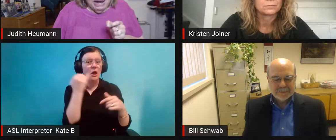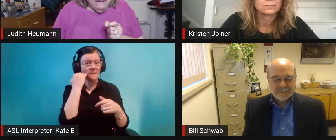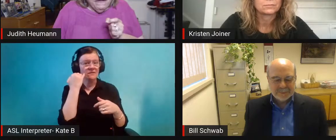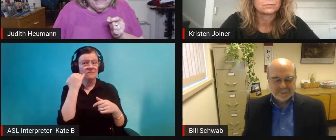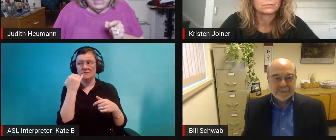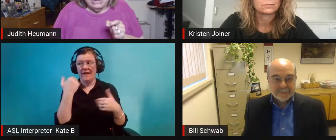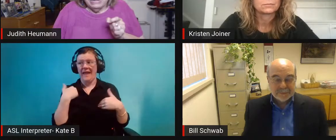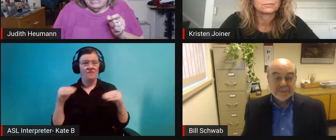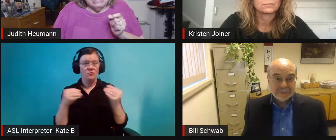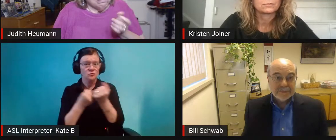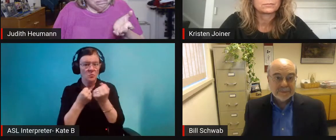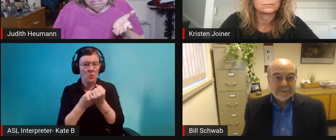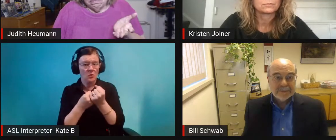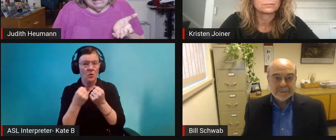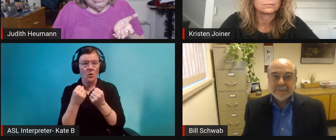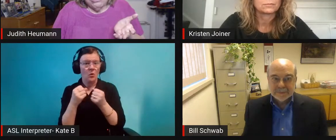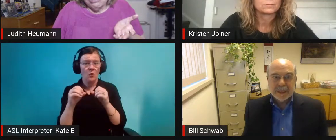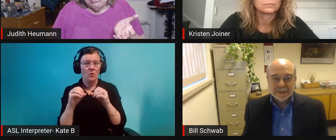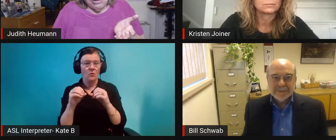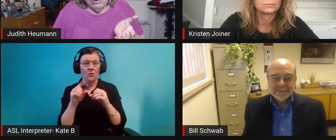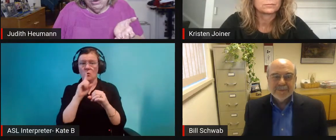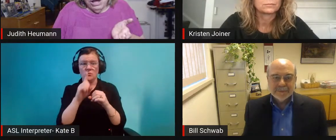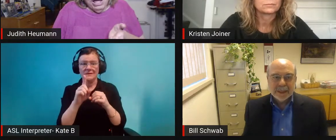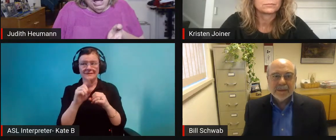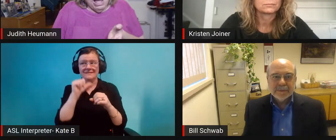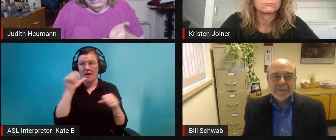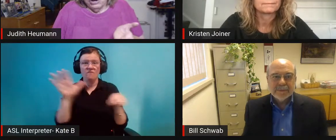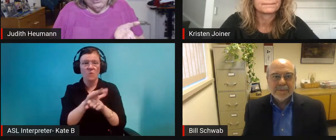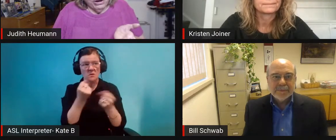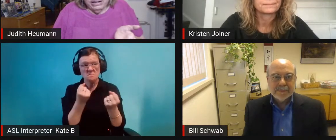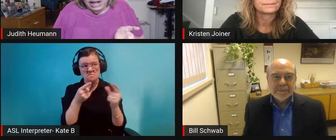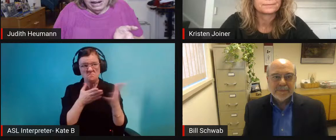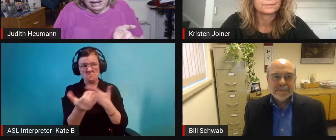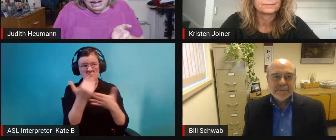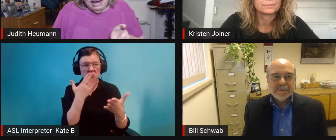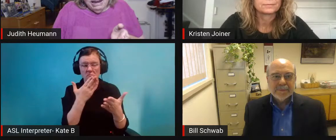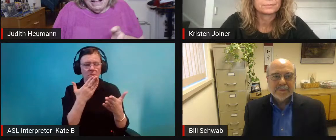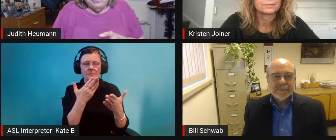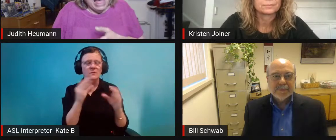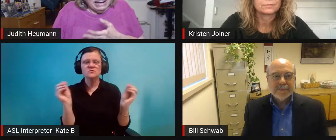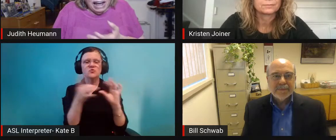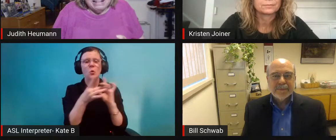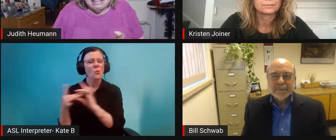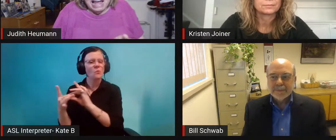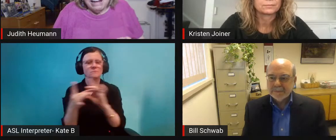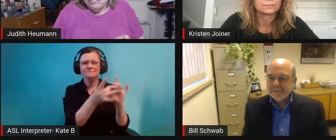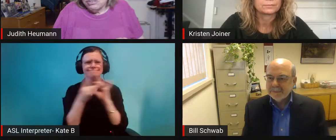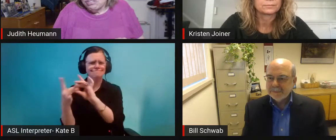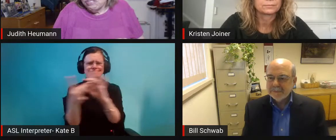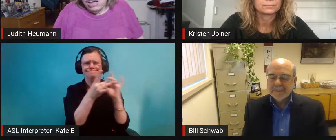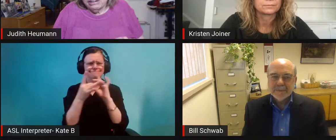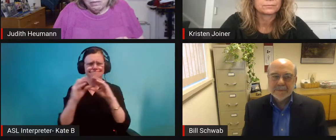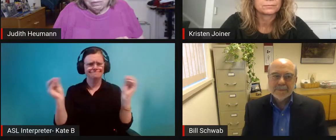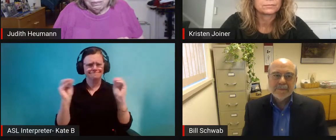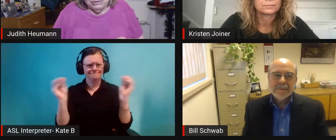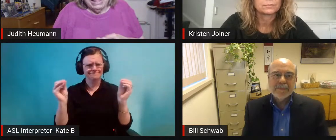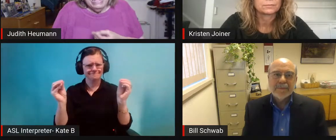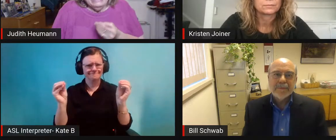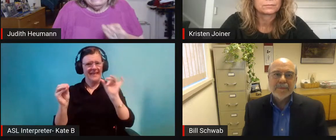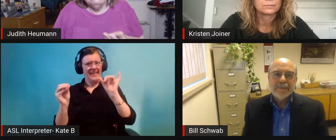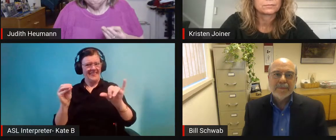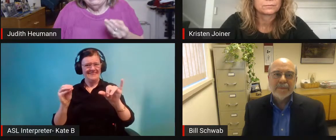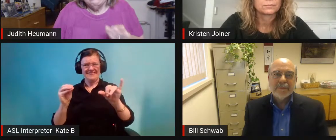on, then things are just so uncoordinated. And that has an adverse effect on